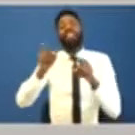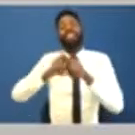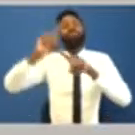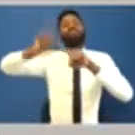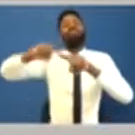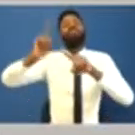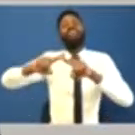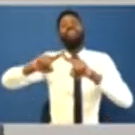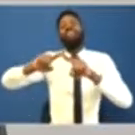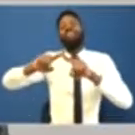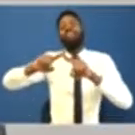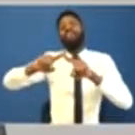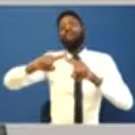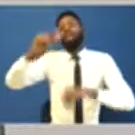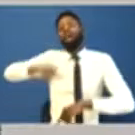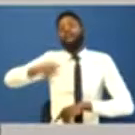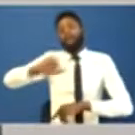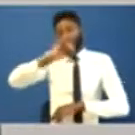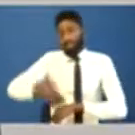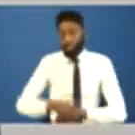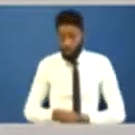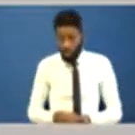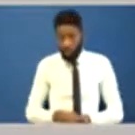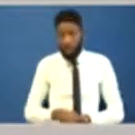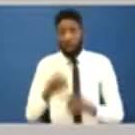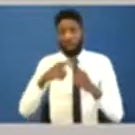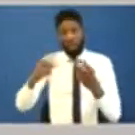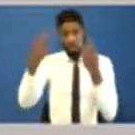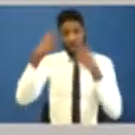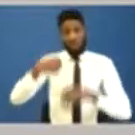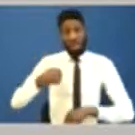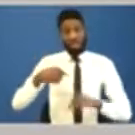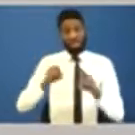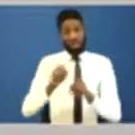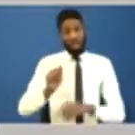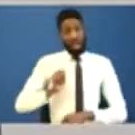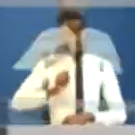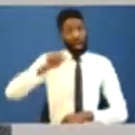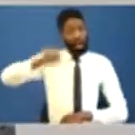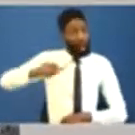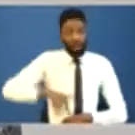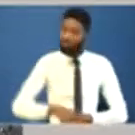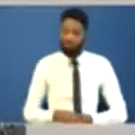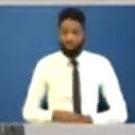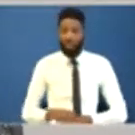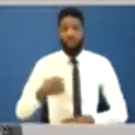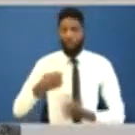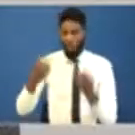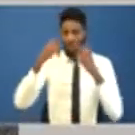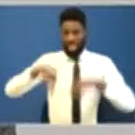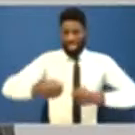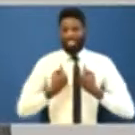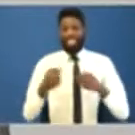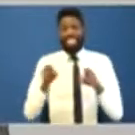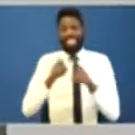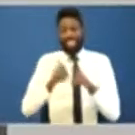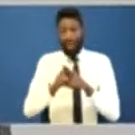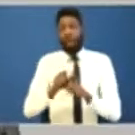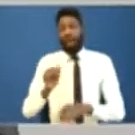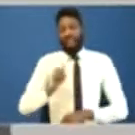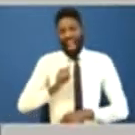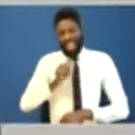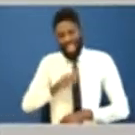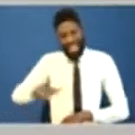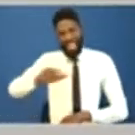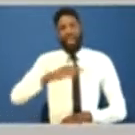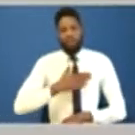city but i did not look at myself as a slum girl but i saw myself as a girl in the islam that